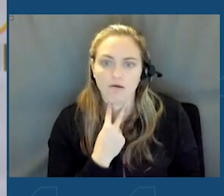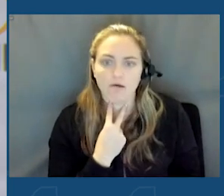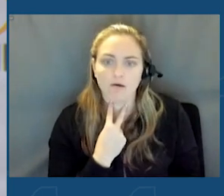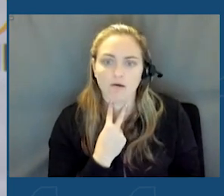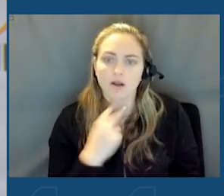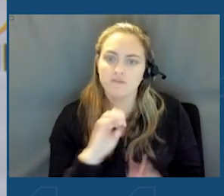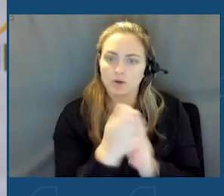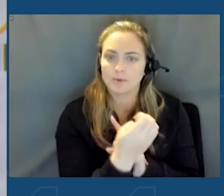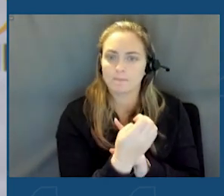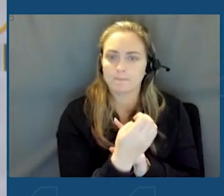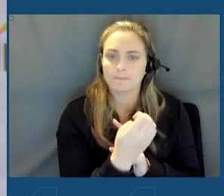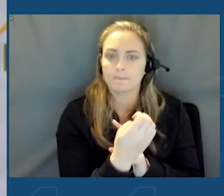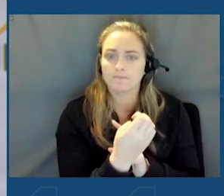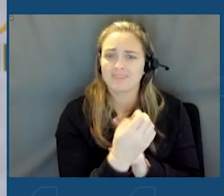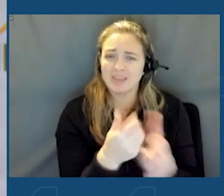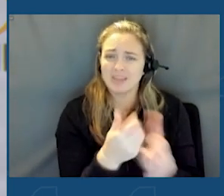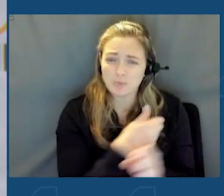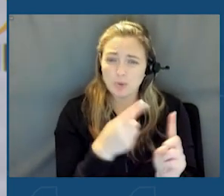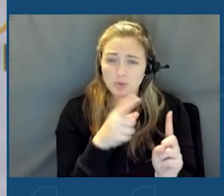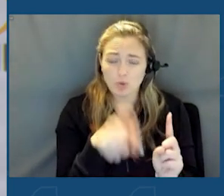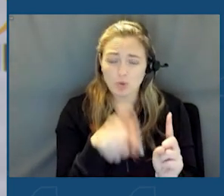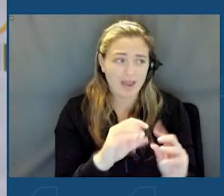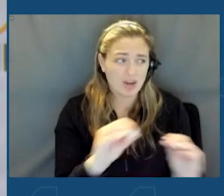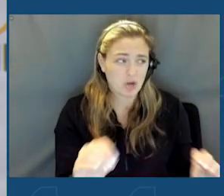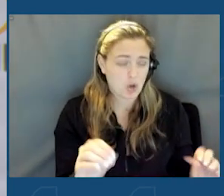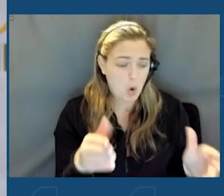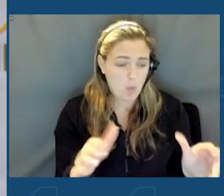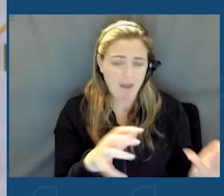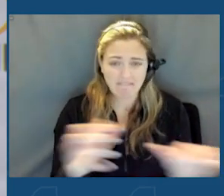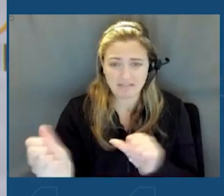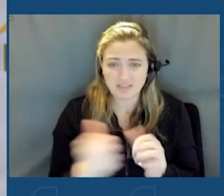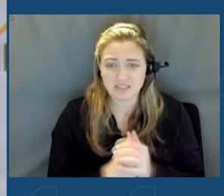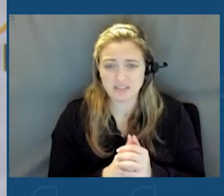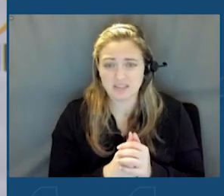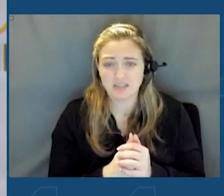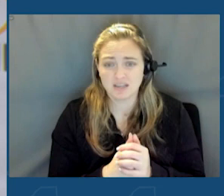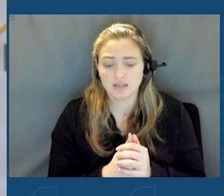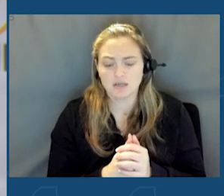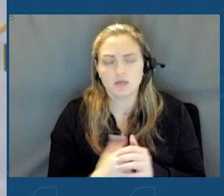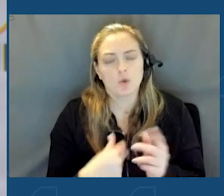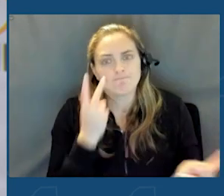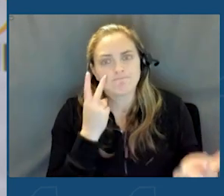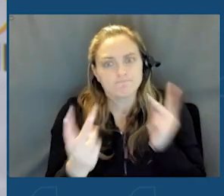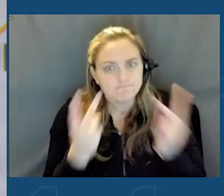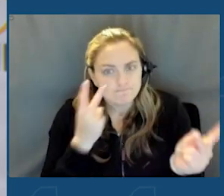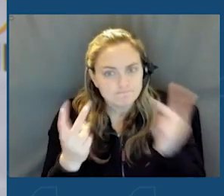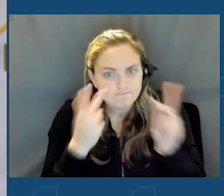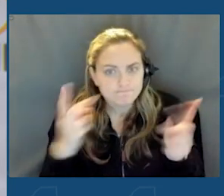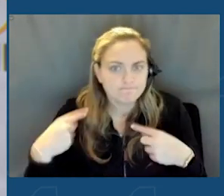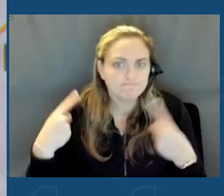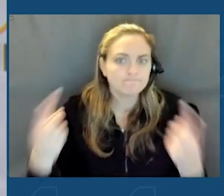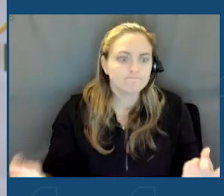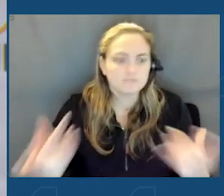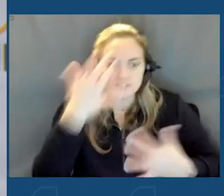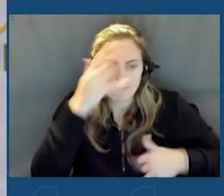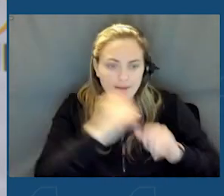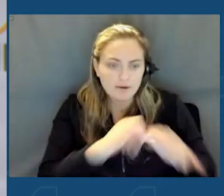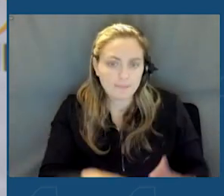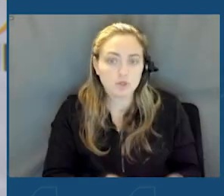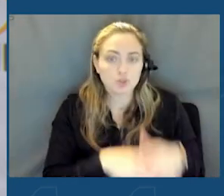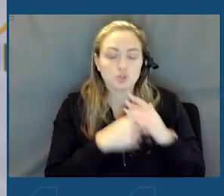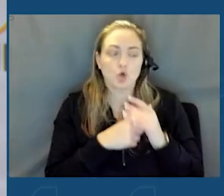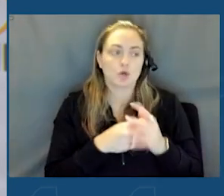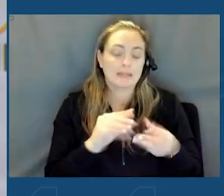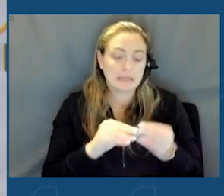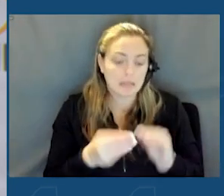that was abusive and you had no way out. So we have seen since the pandemic that the numbers of